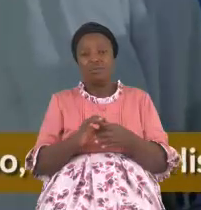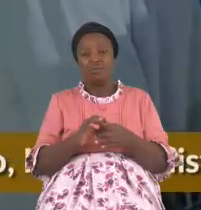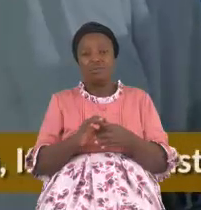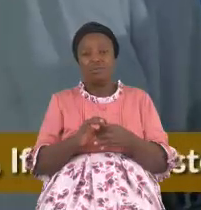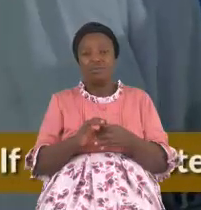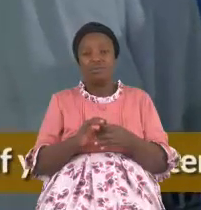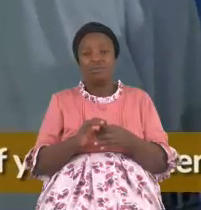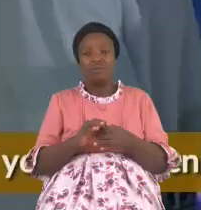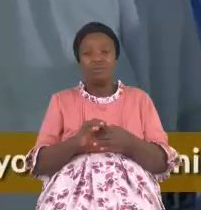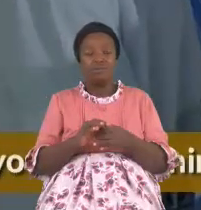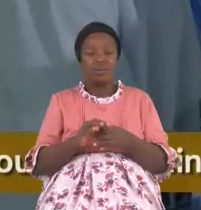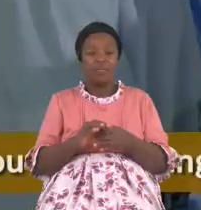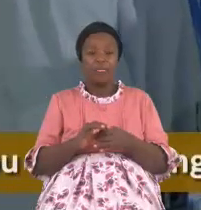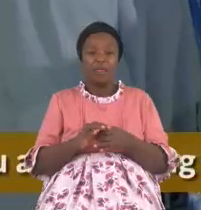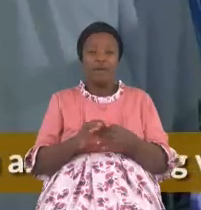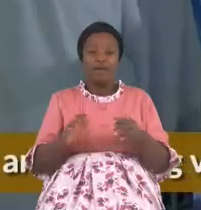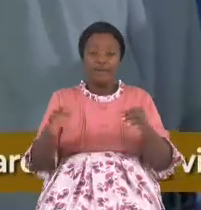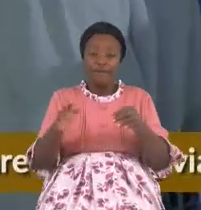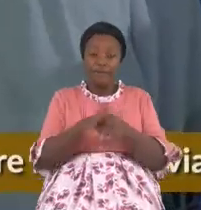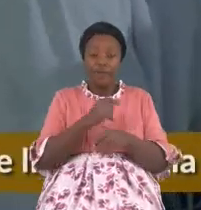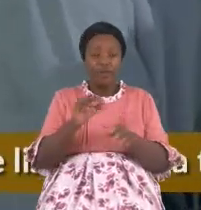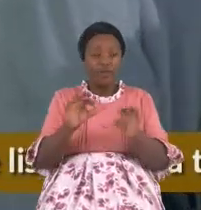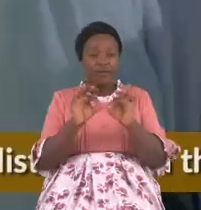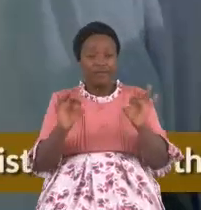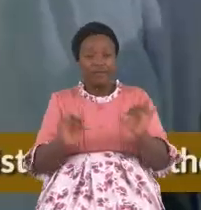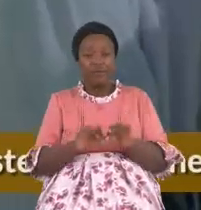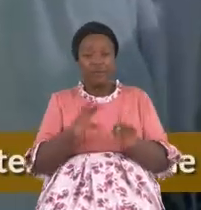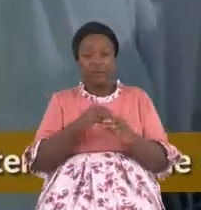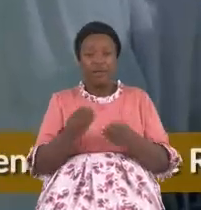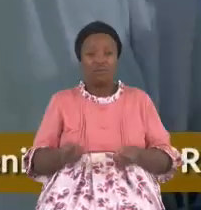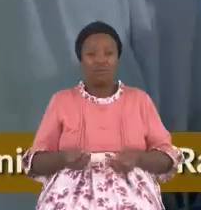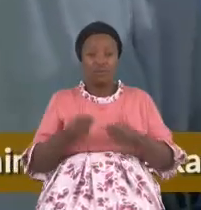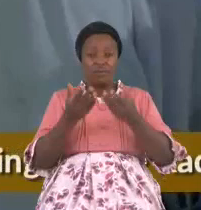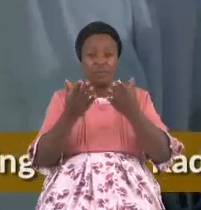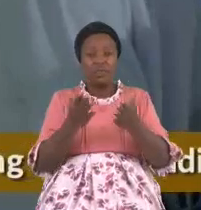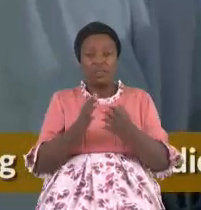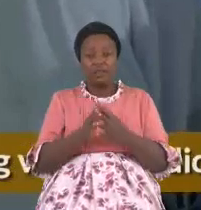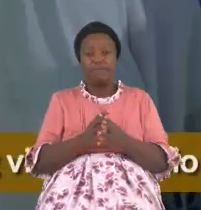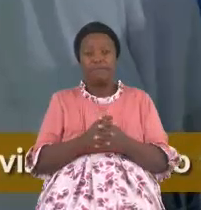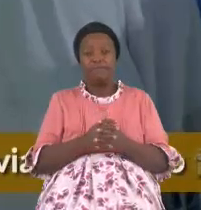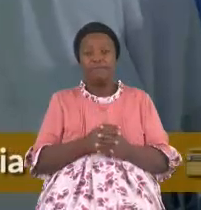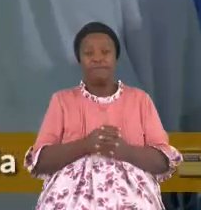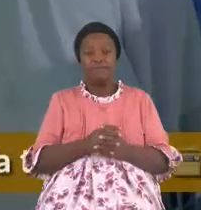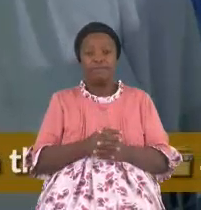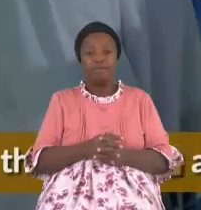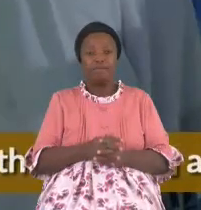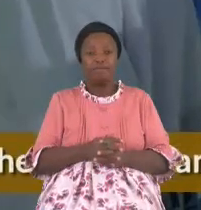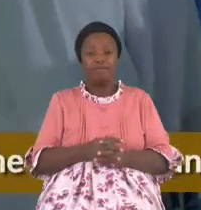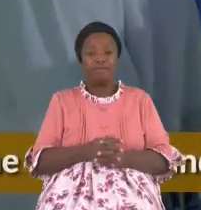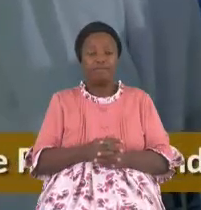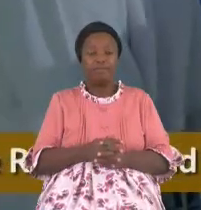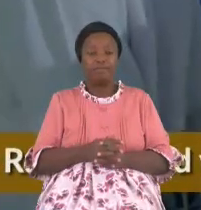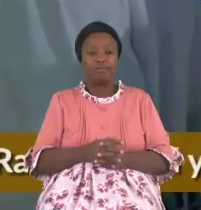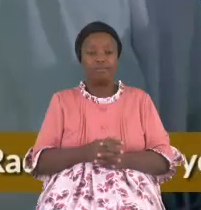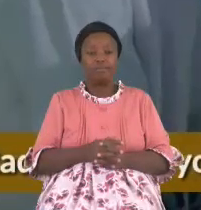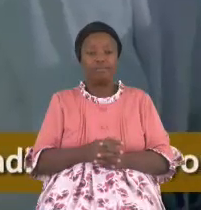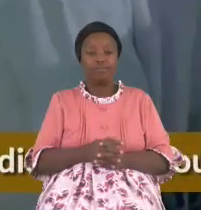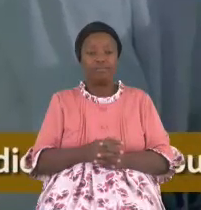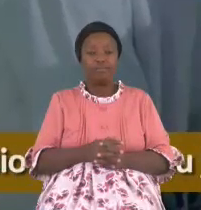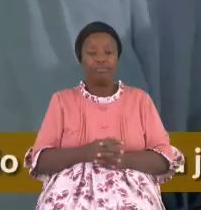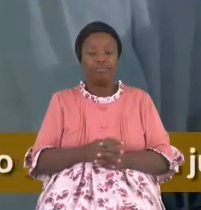feel the form and submit come tell us if you are true can i see you raise up your hand wave your hand at